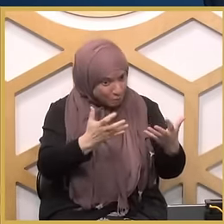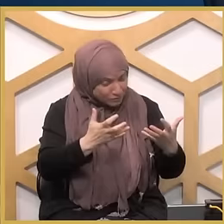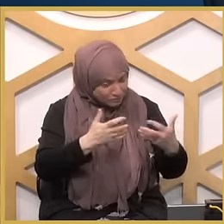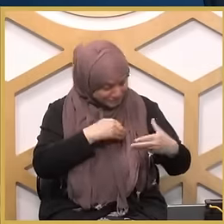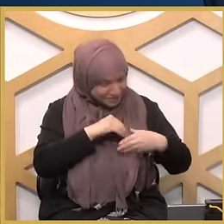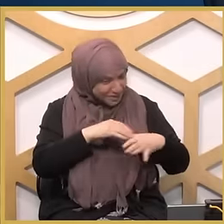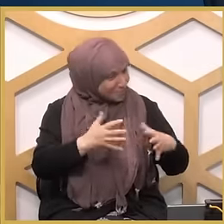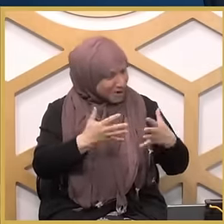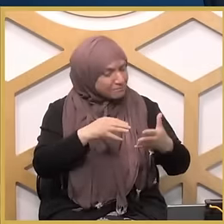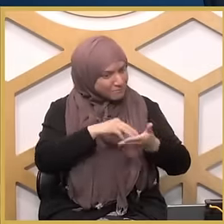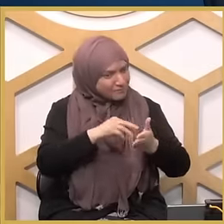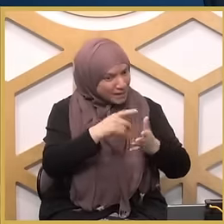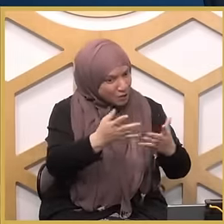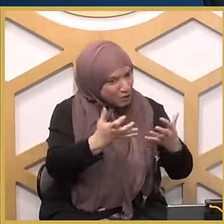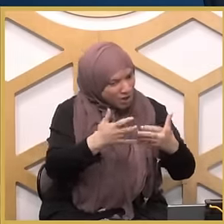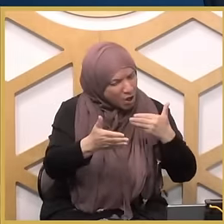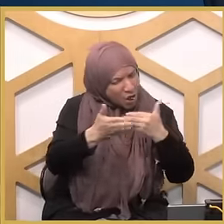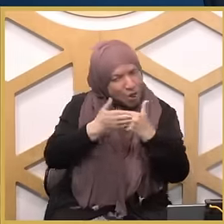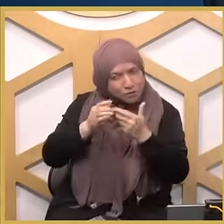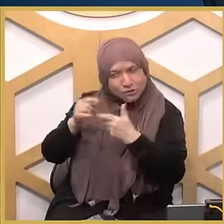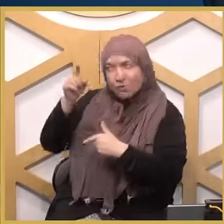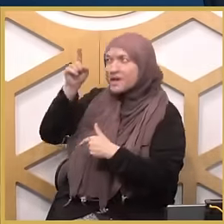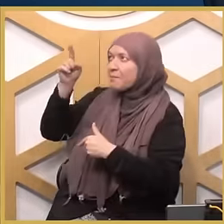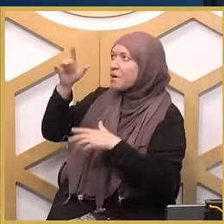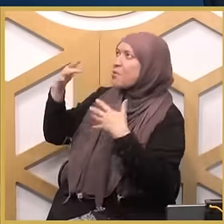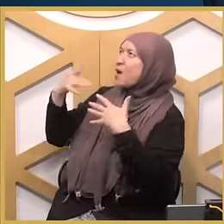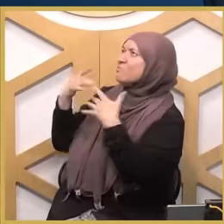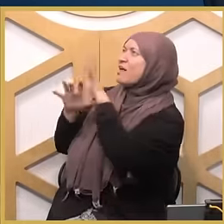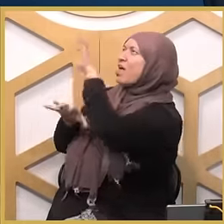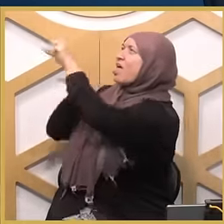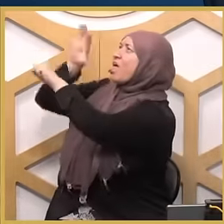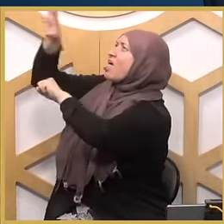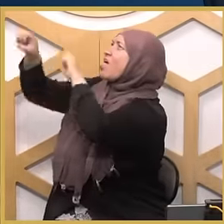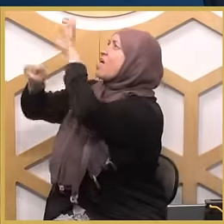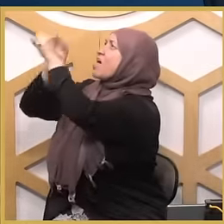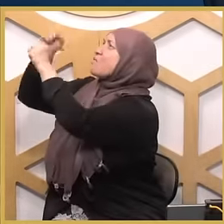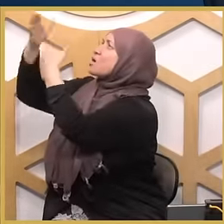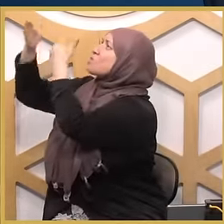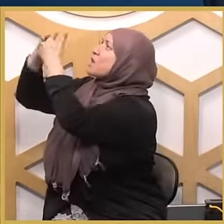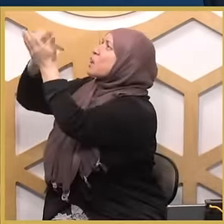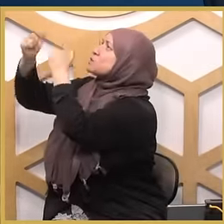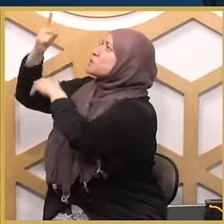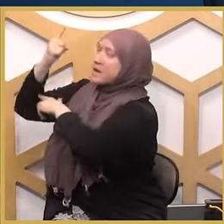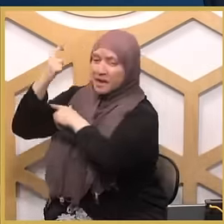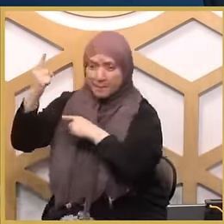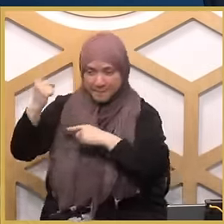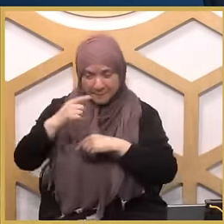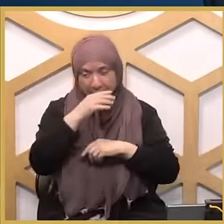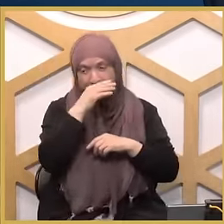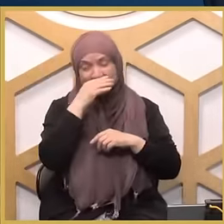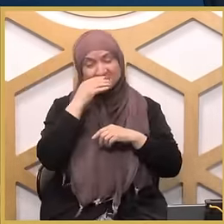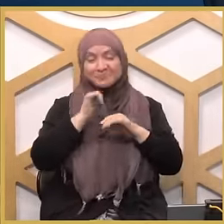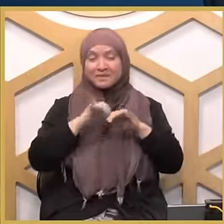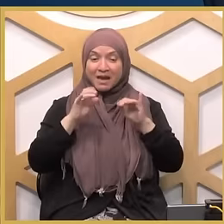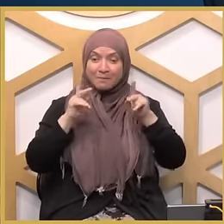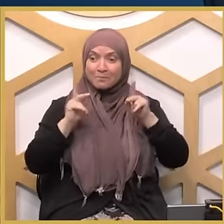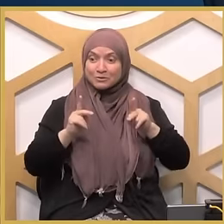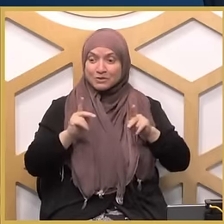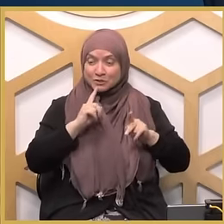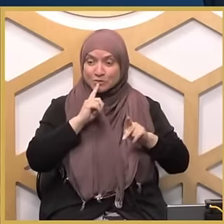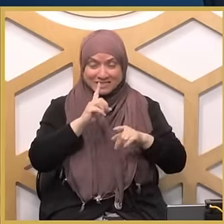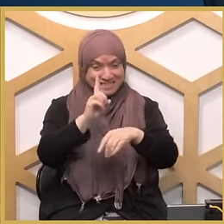turn away from all these temptations because I'm focused, I'm disciplined. How is that going to happen? With a sense of protectiveness. I have